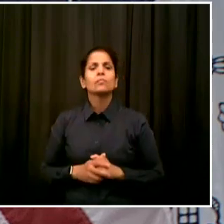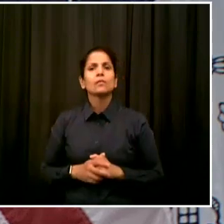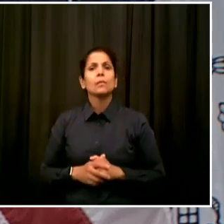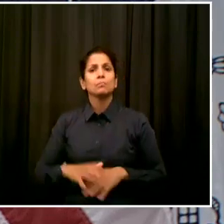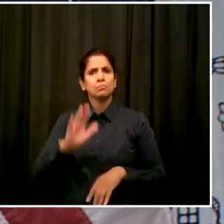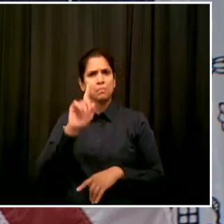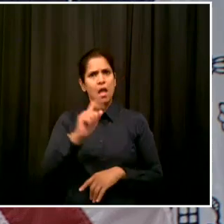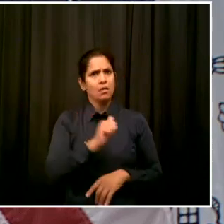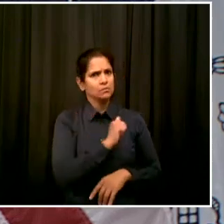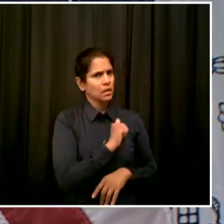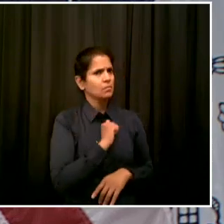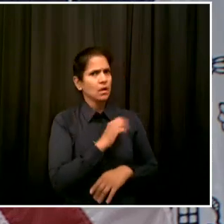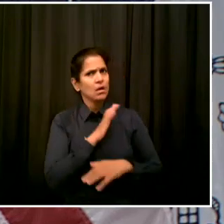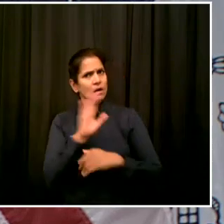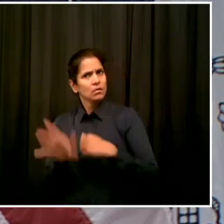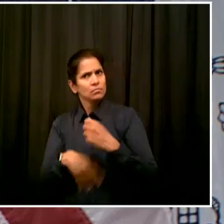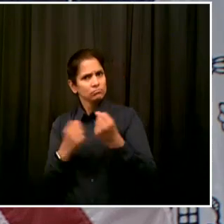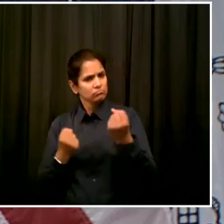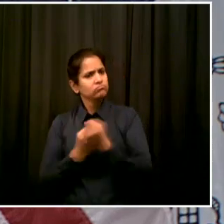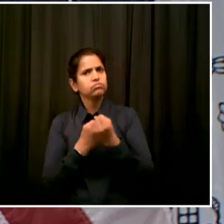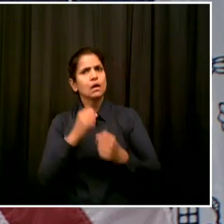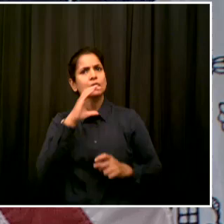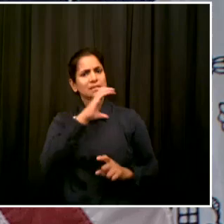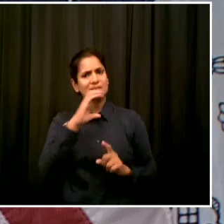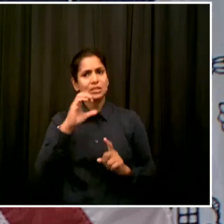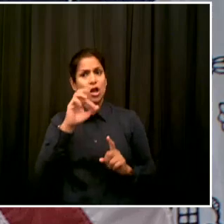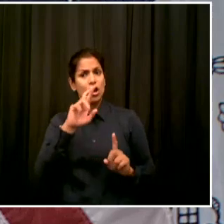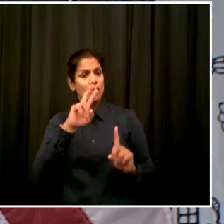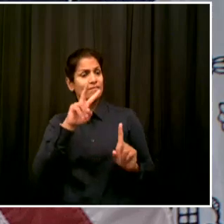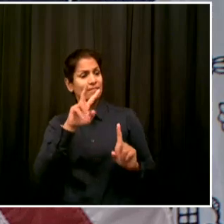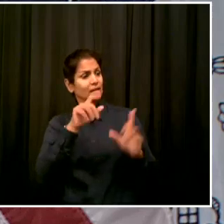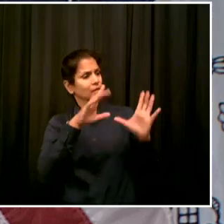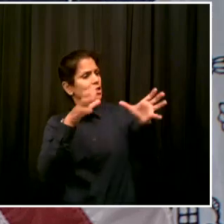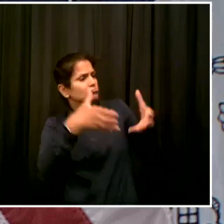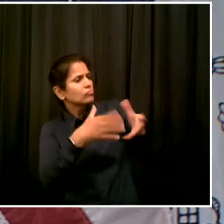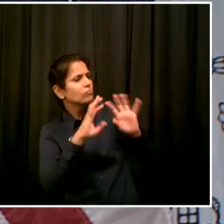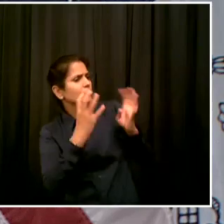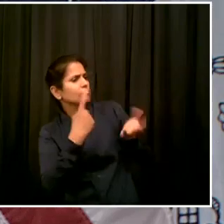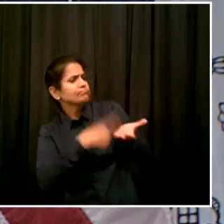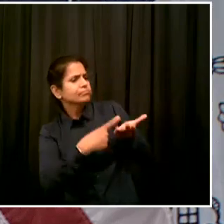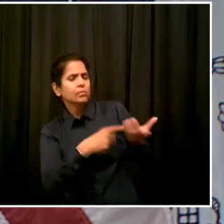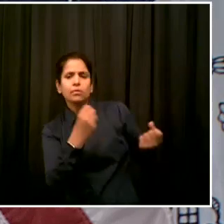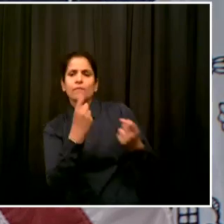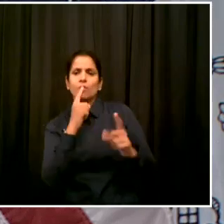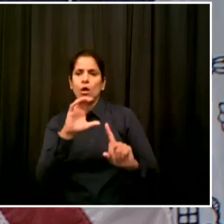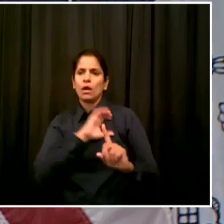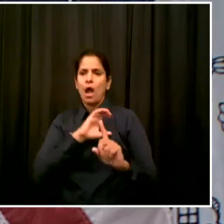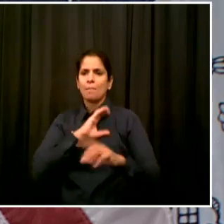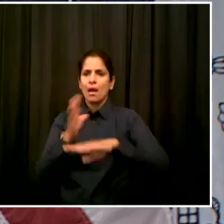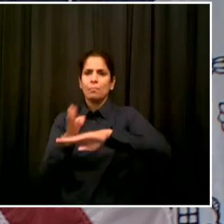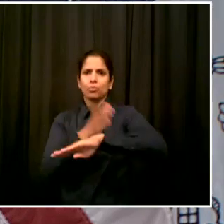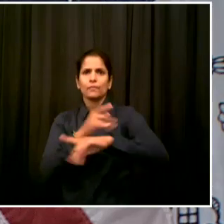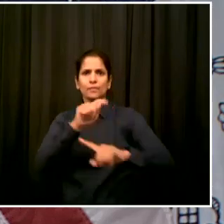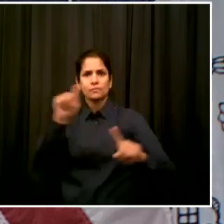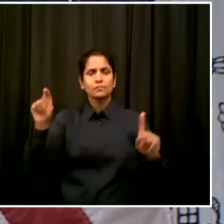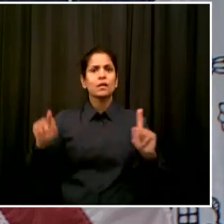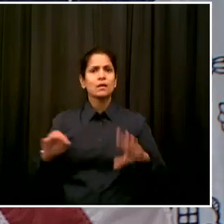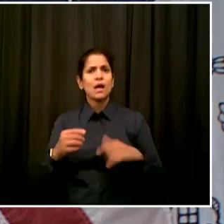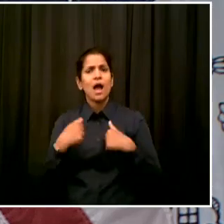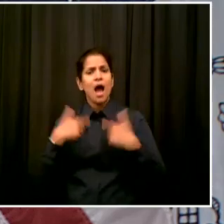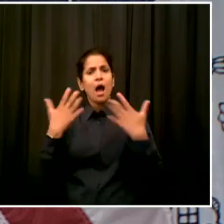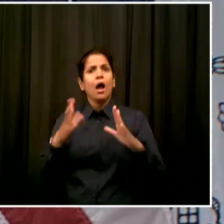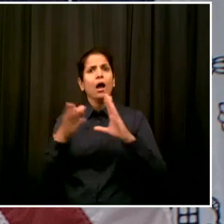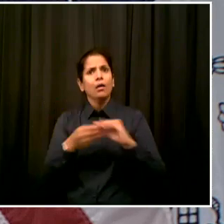in this building the day the CCRB law was passed in the Dinkins administration after decades of fighting for it to happen in this